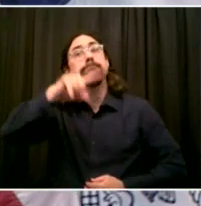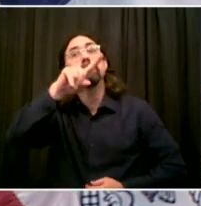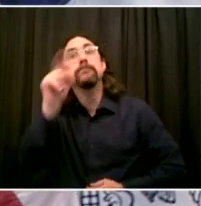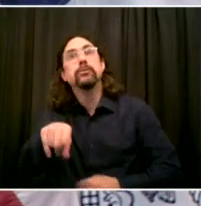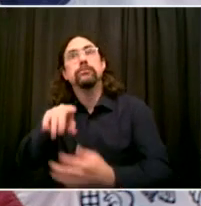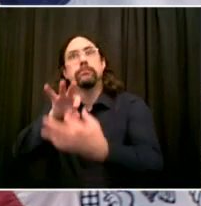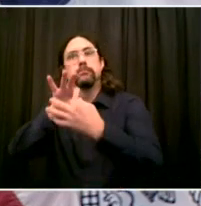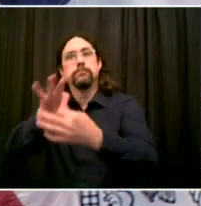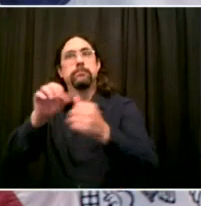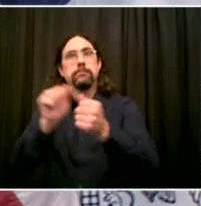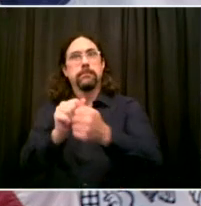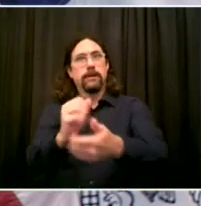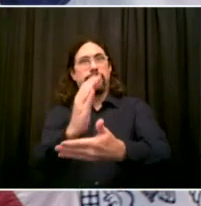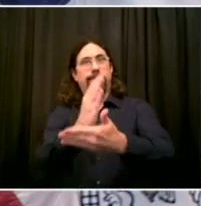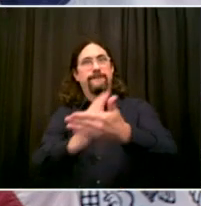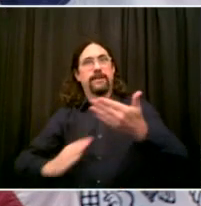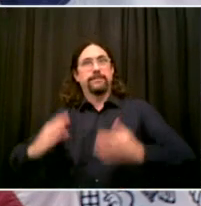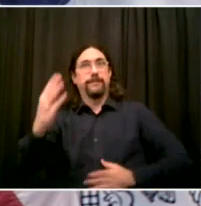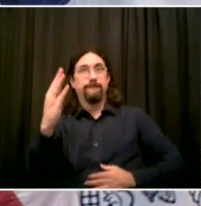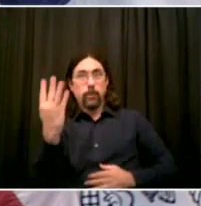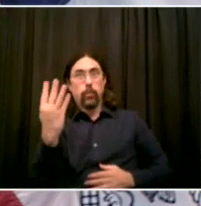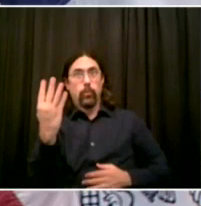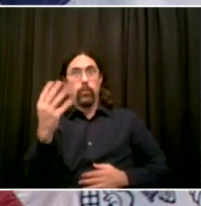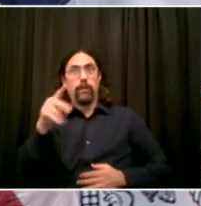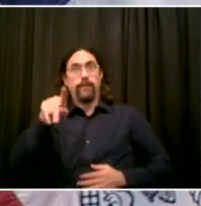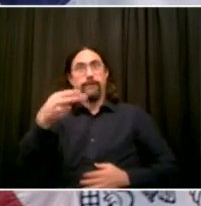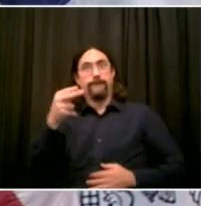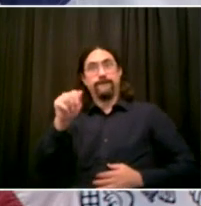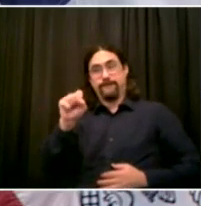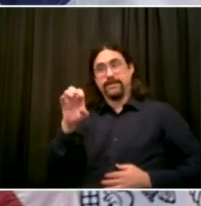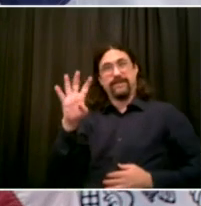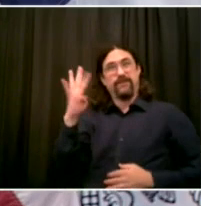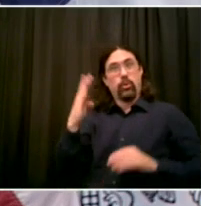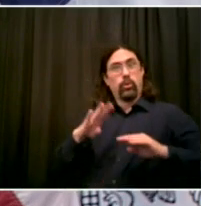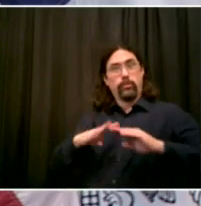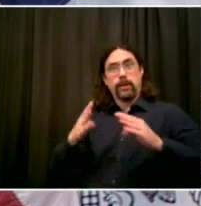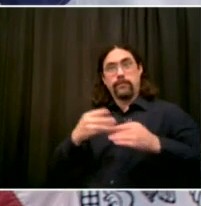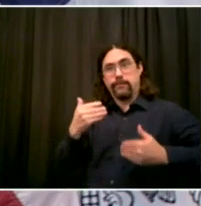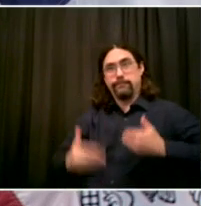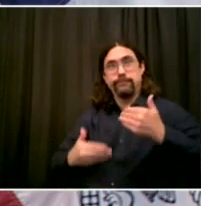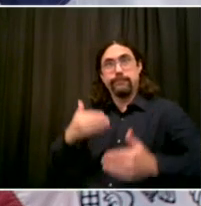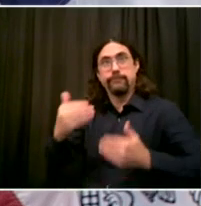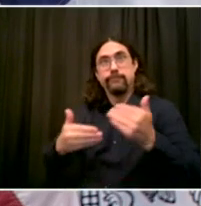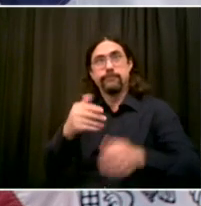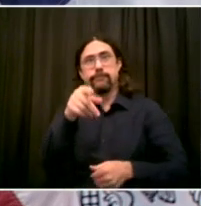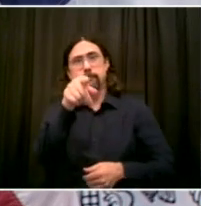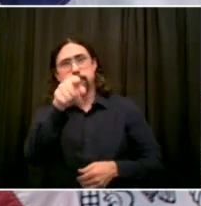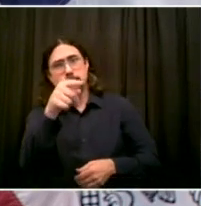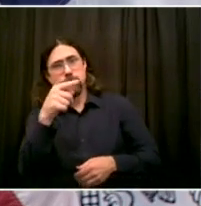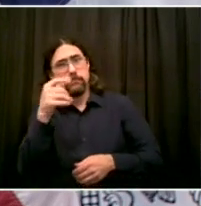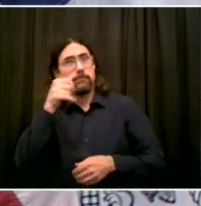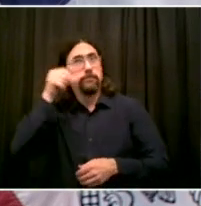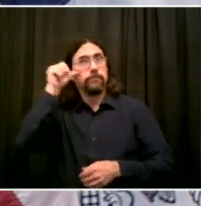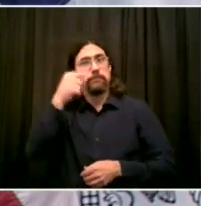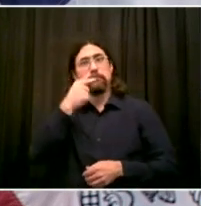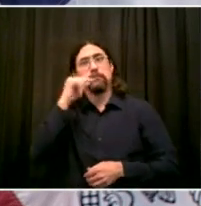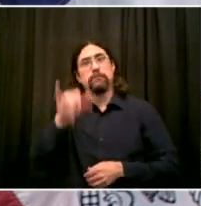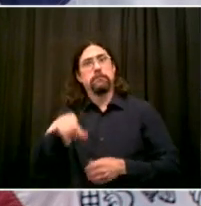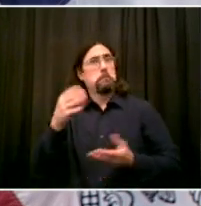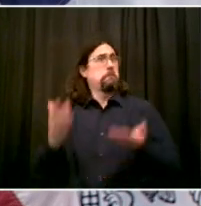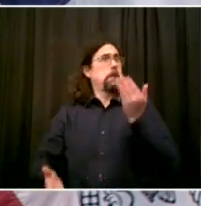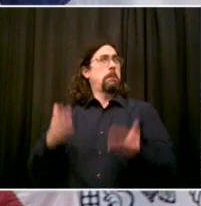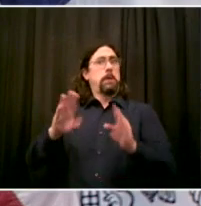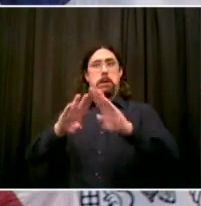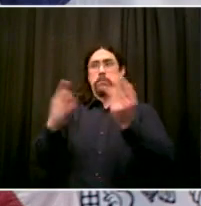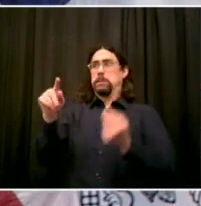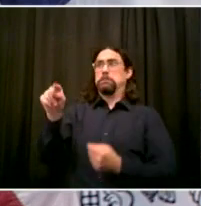days away. So what can you tell us about Phase 4, and will it include any indoor spaces like museums? So appreciate the